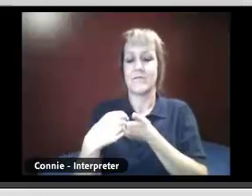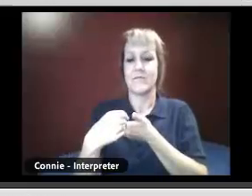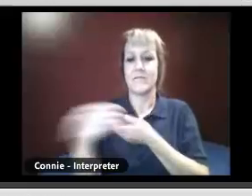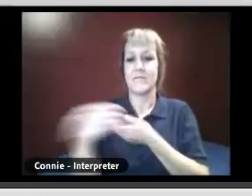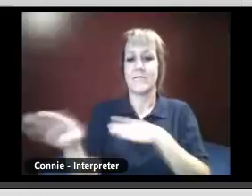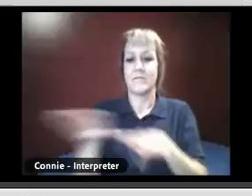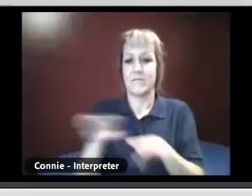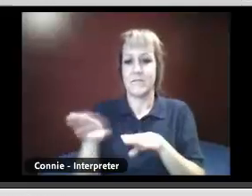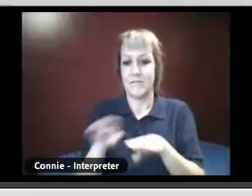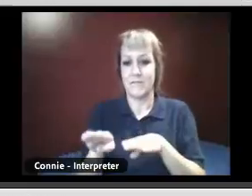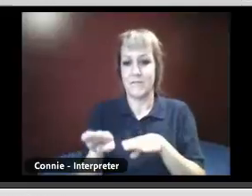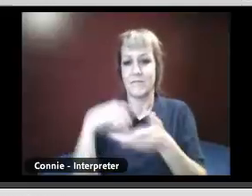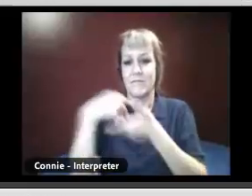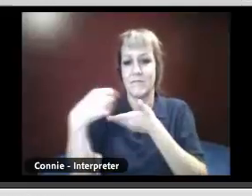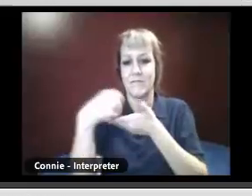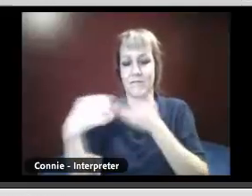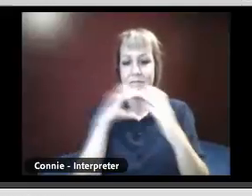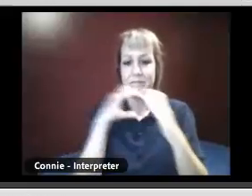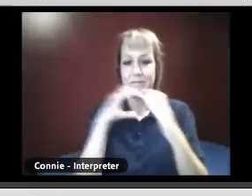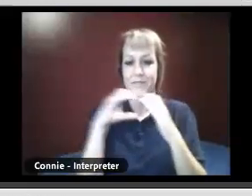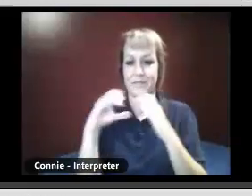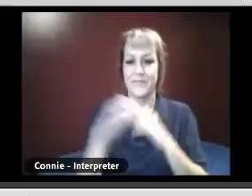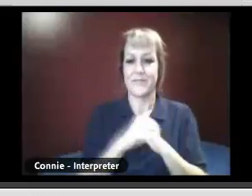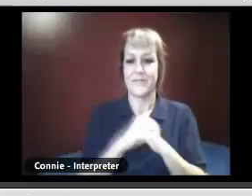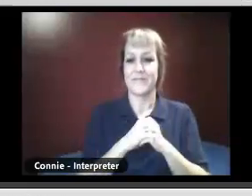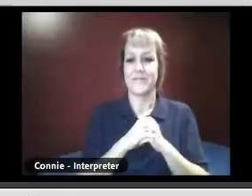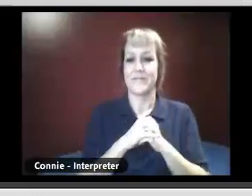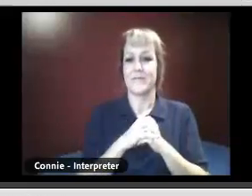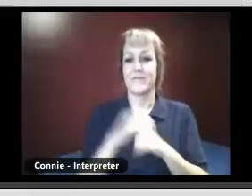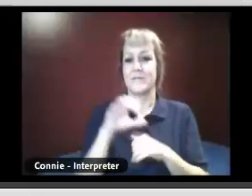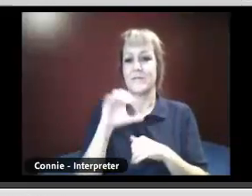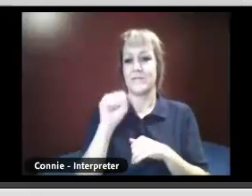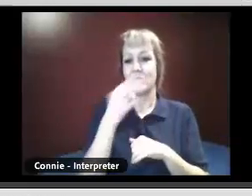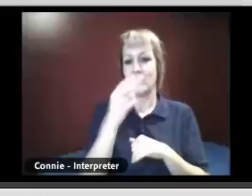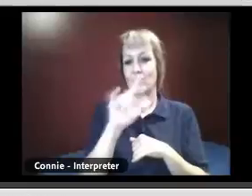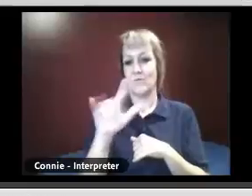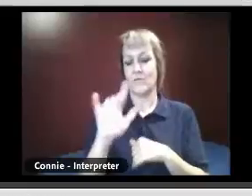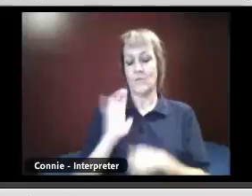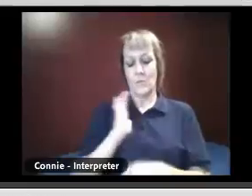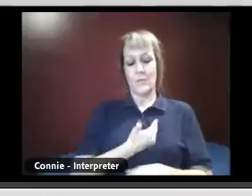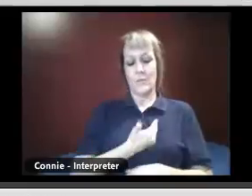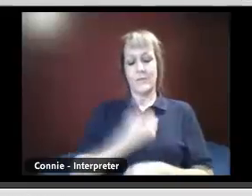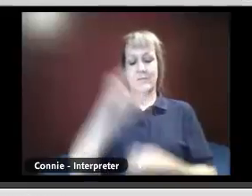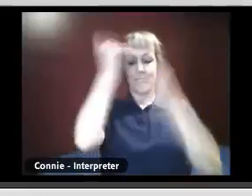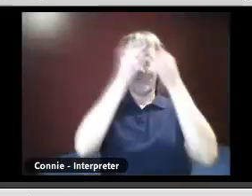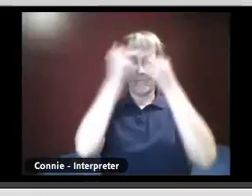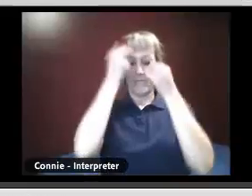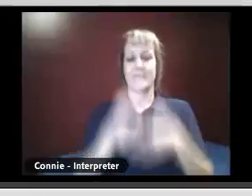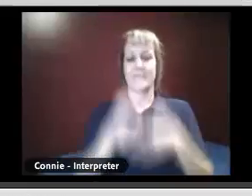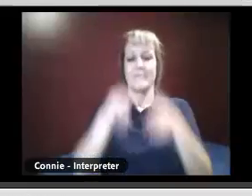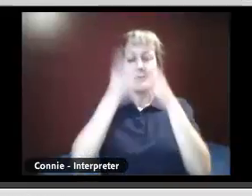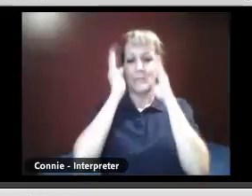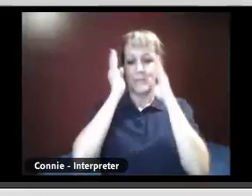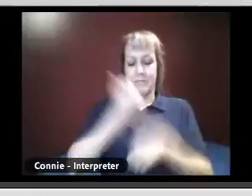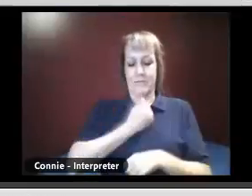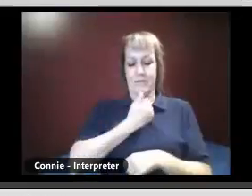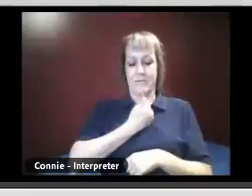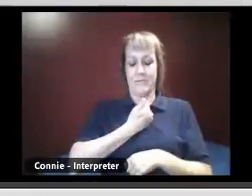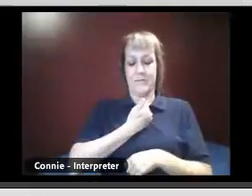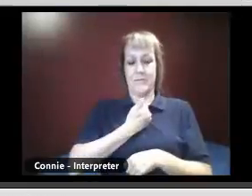behaviors and our external communications. Cheryl, we listen to ourselves. And this is what's really key because what we have to listen to